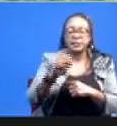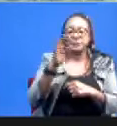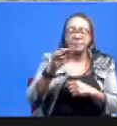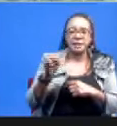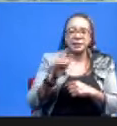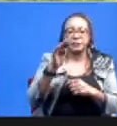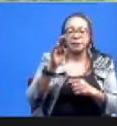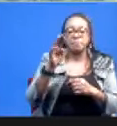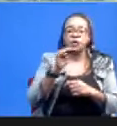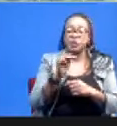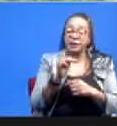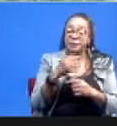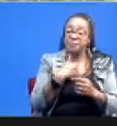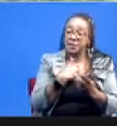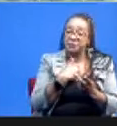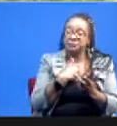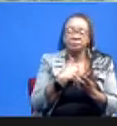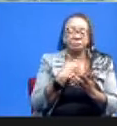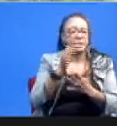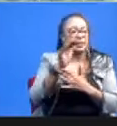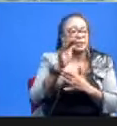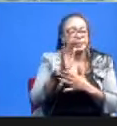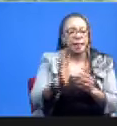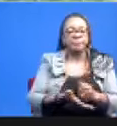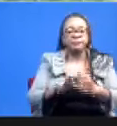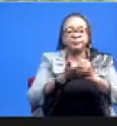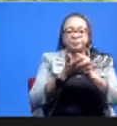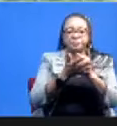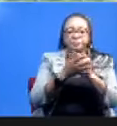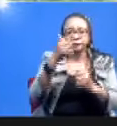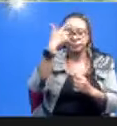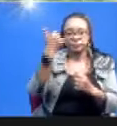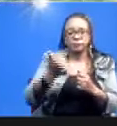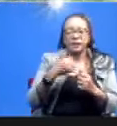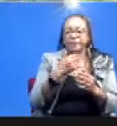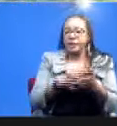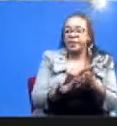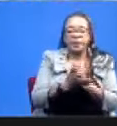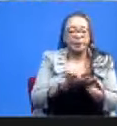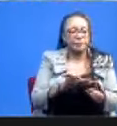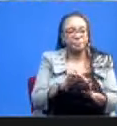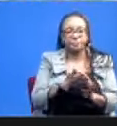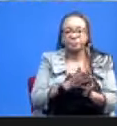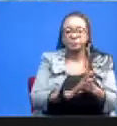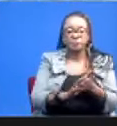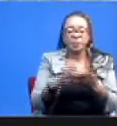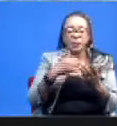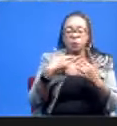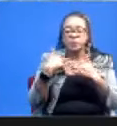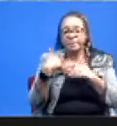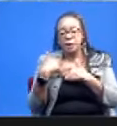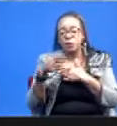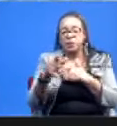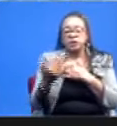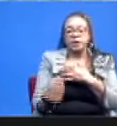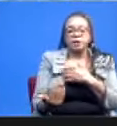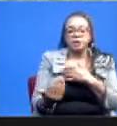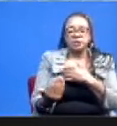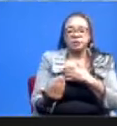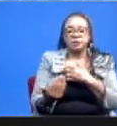Mochari. Mimi naomba usaitisi kwa sababu sina chochote. Na huyo mtoto ambaye nilikuwa nimetegemea